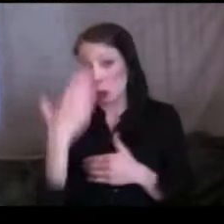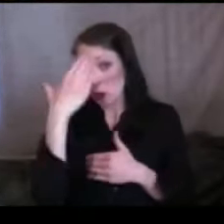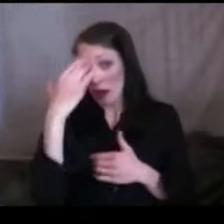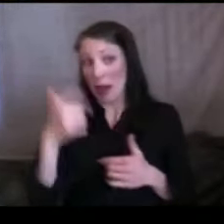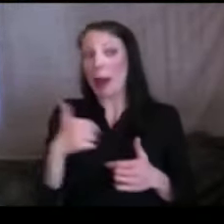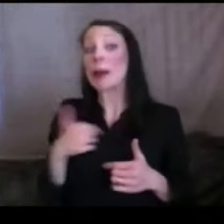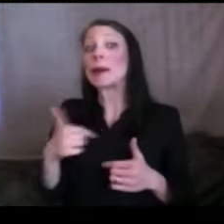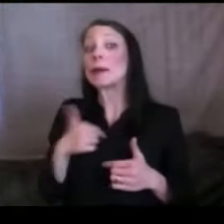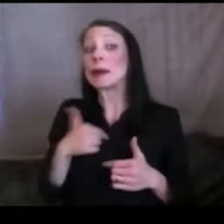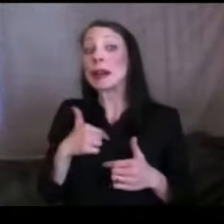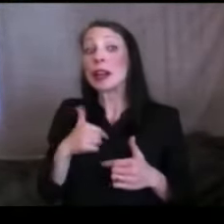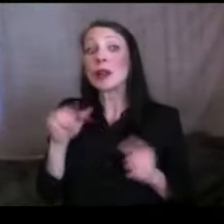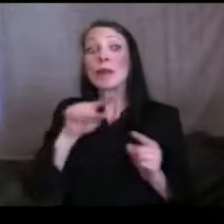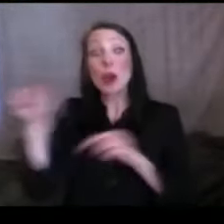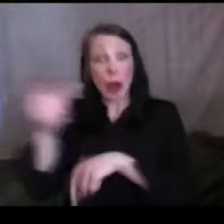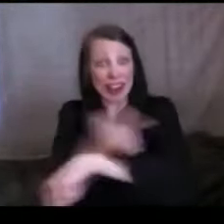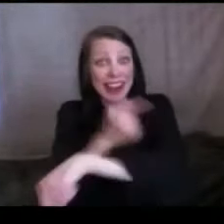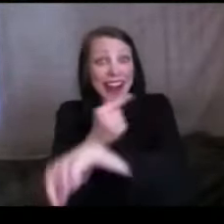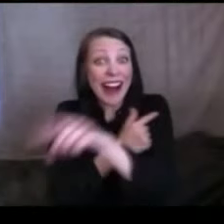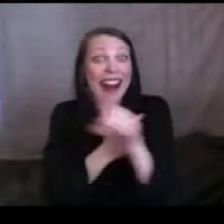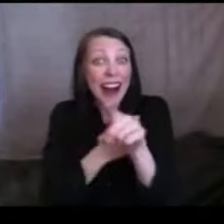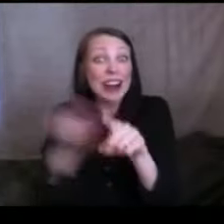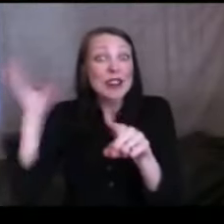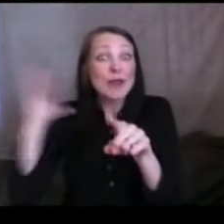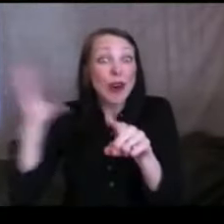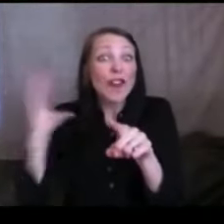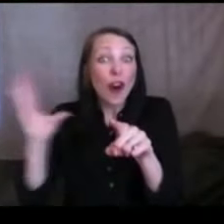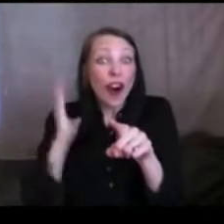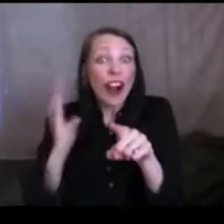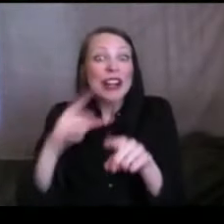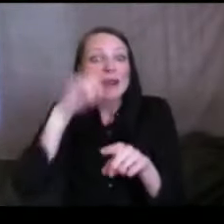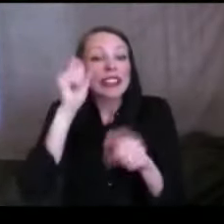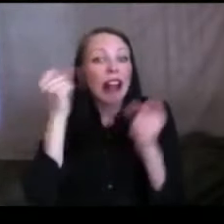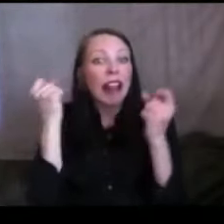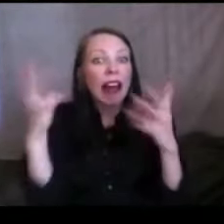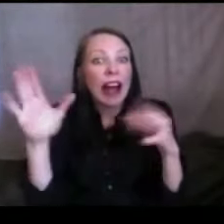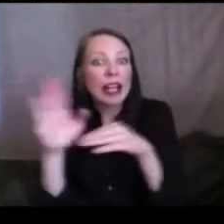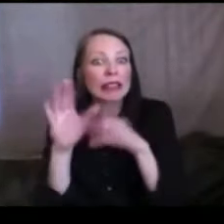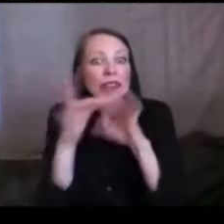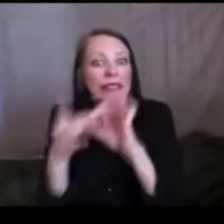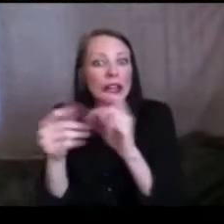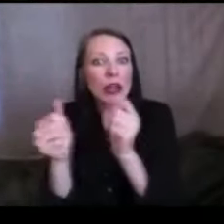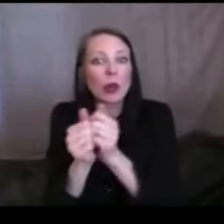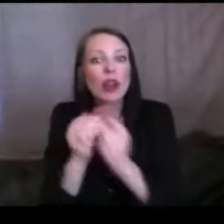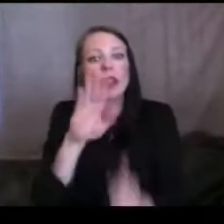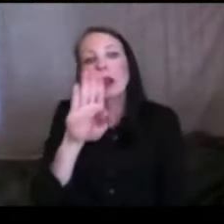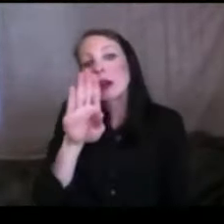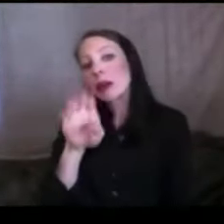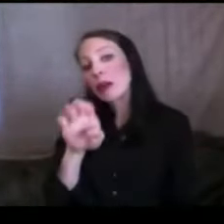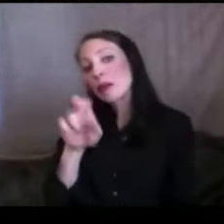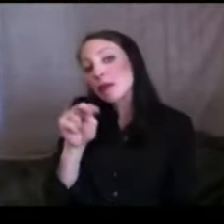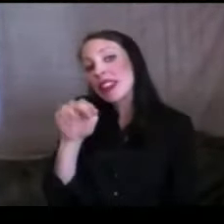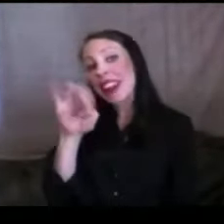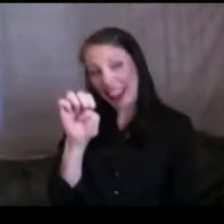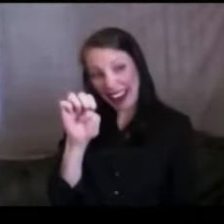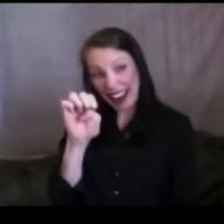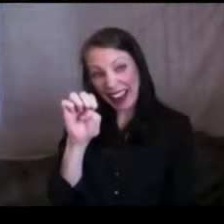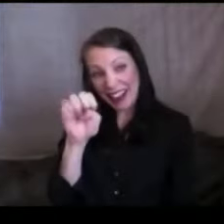actually personally been to Ghana while I've been working for Jennie-O, because we do a lot of business in Benin.